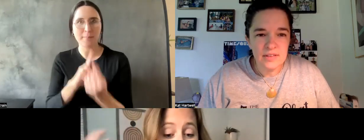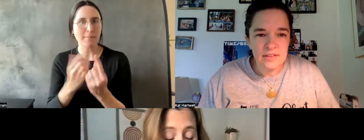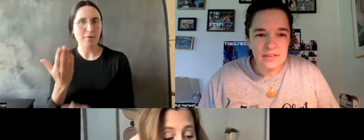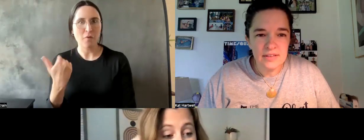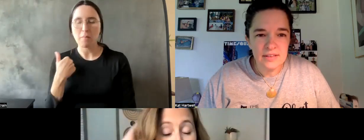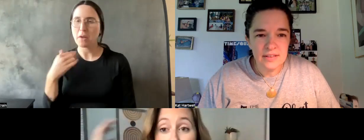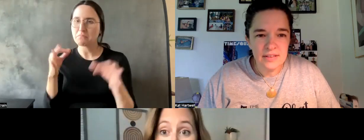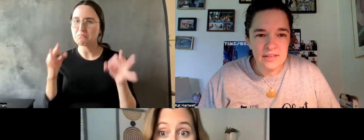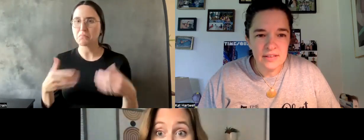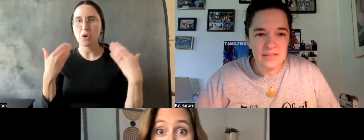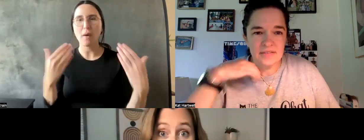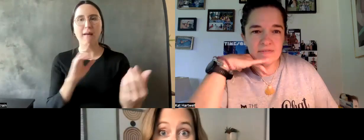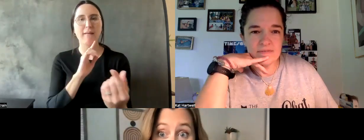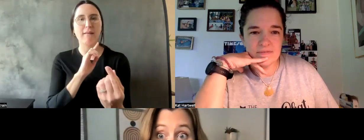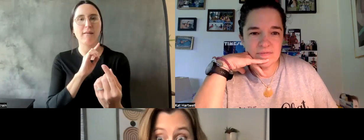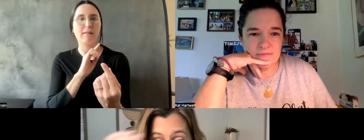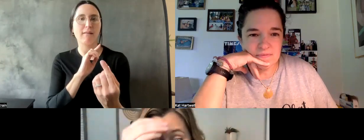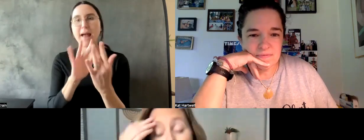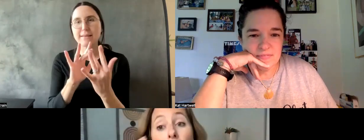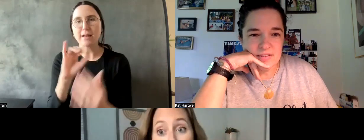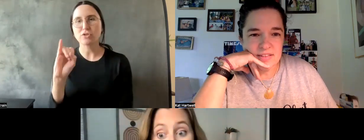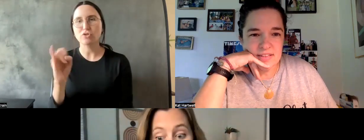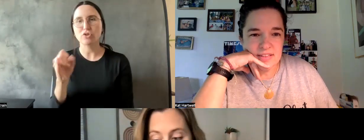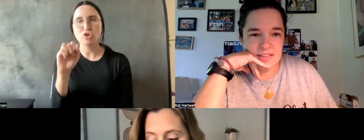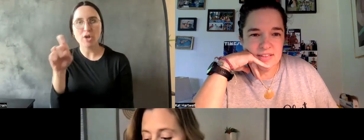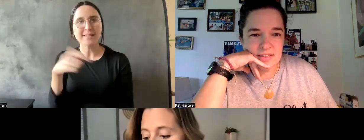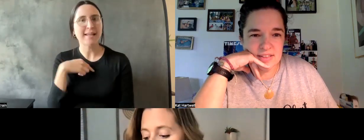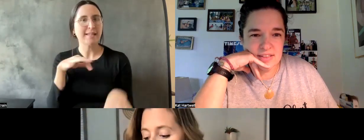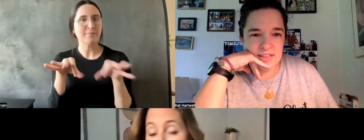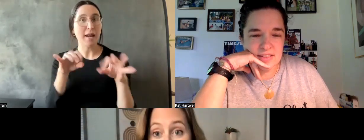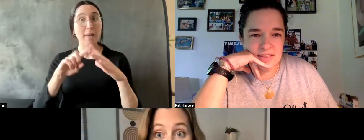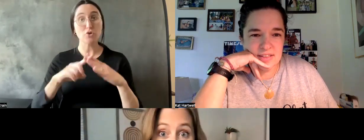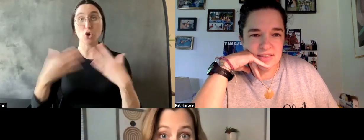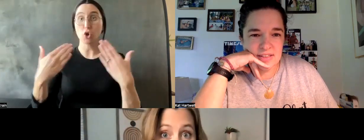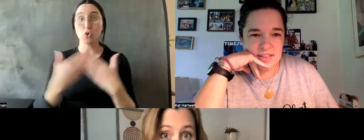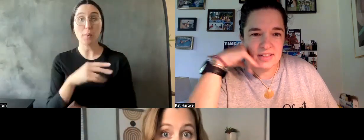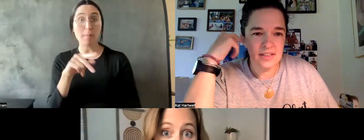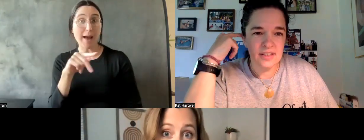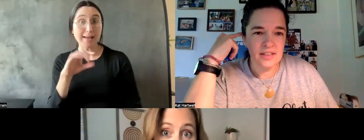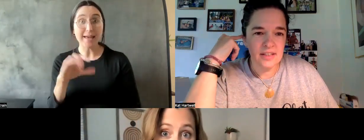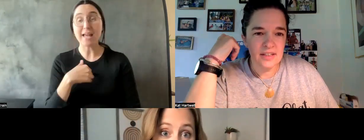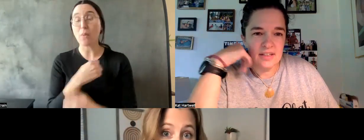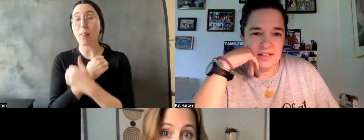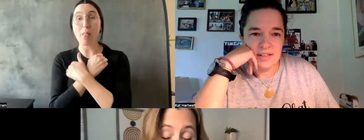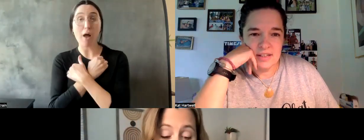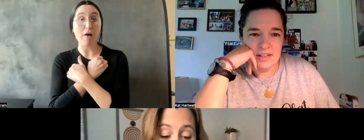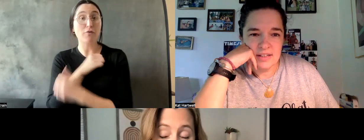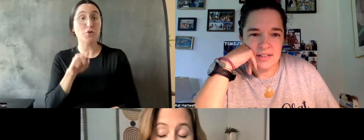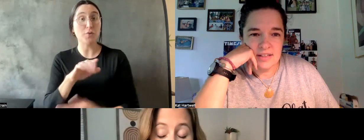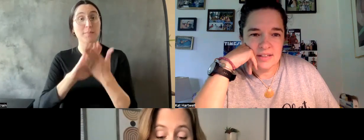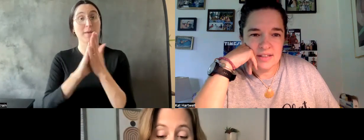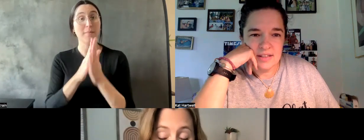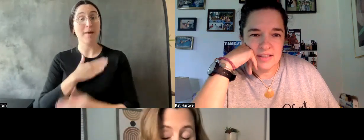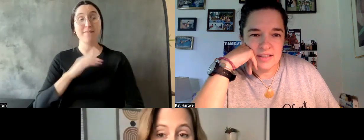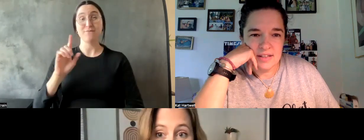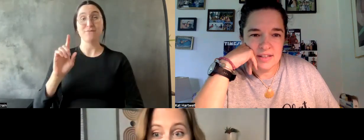hey, I'm starting a podcast. I'd love you to be on the podcast as my first guest. And she ended up being my first guest on Valentine's Day